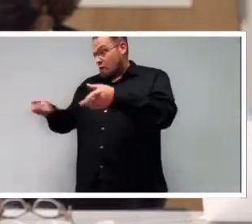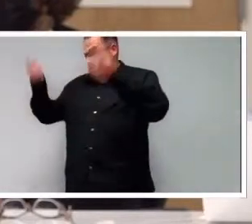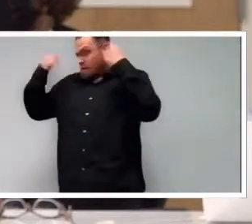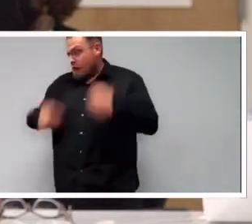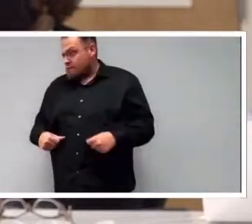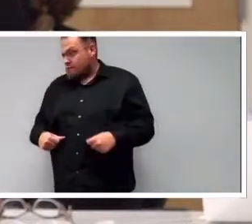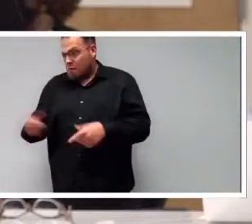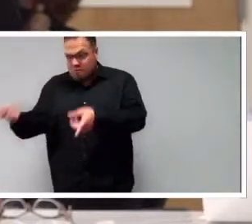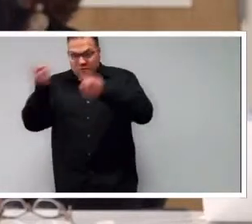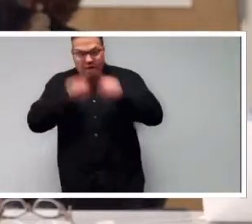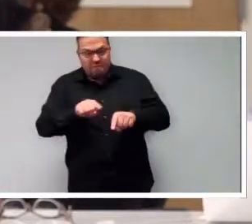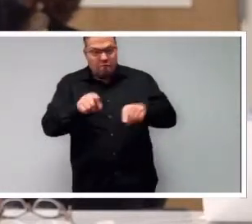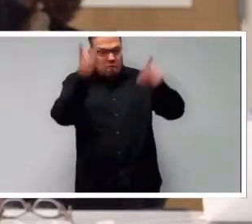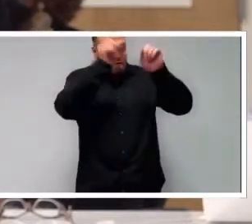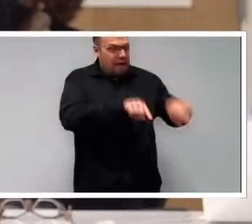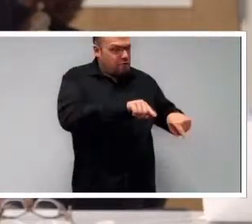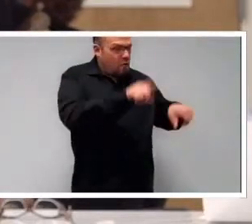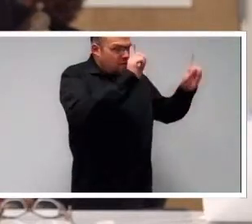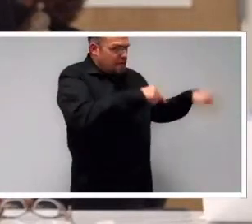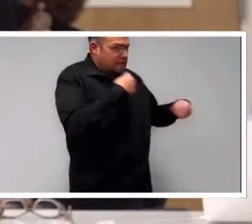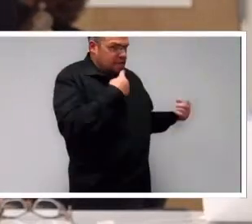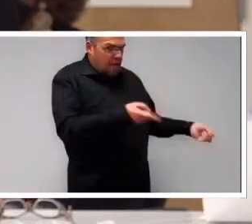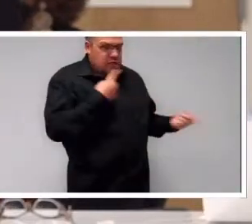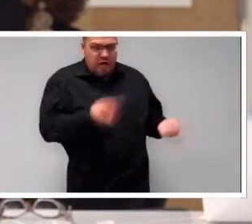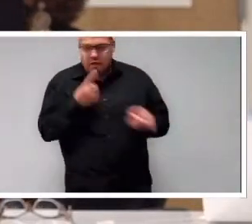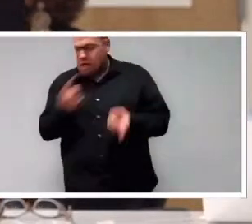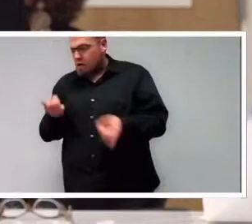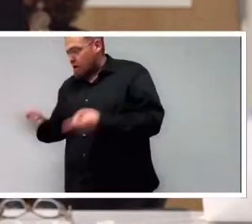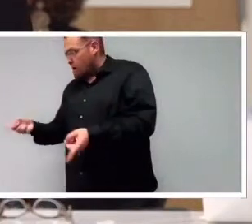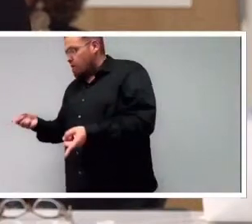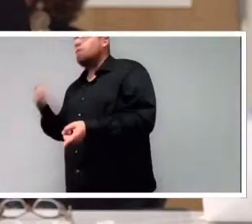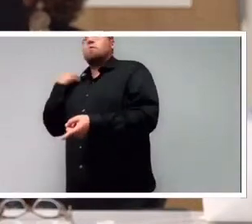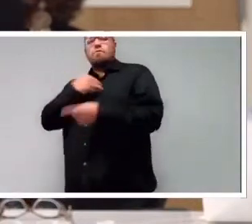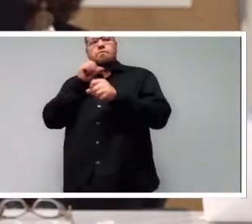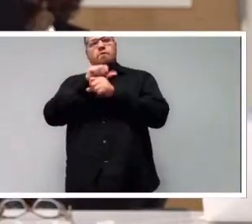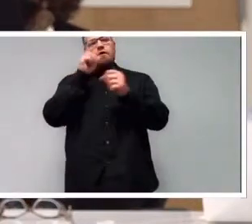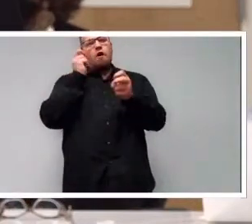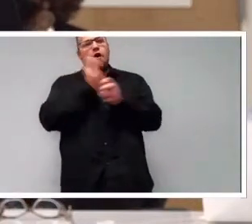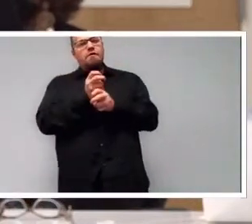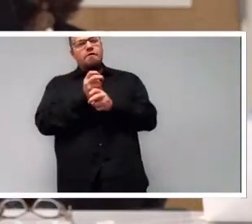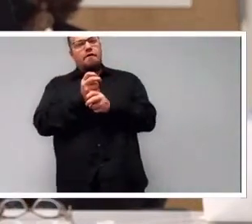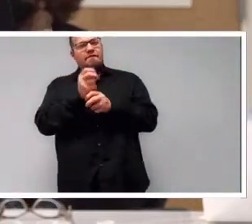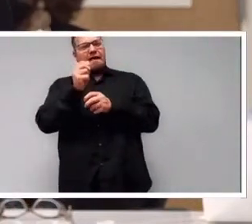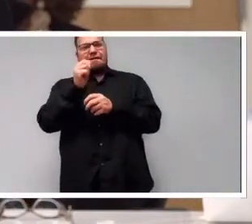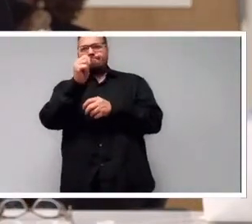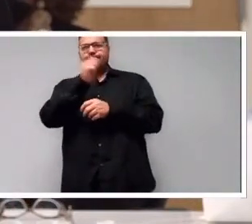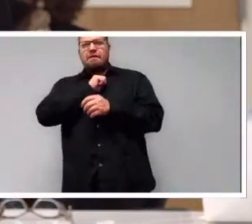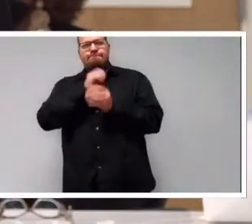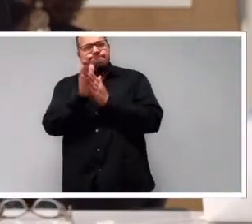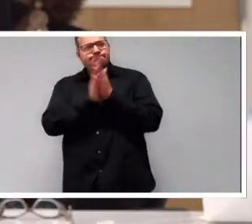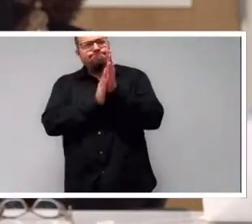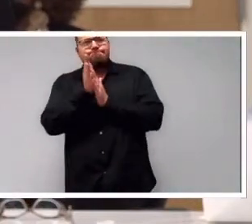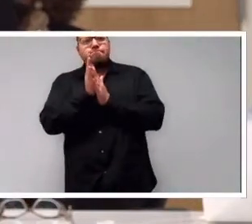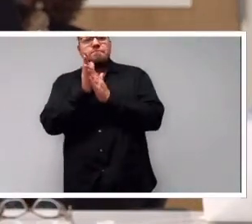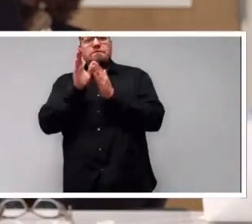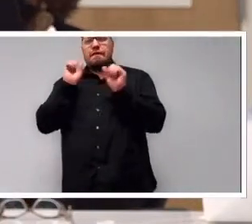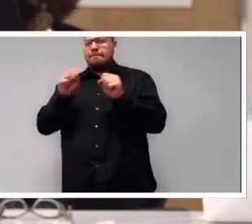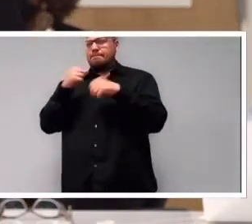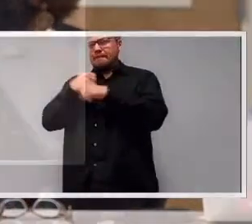now do this. And we work really hard to create a level of self-determination with students so that they can make their own